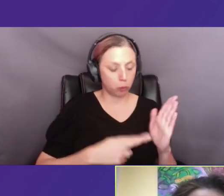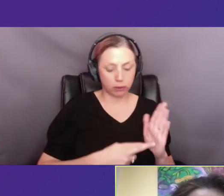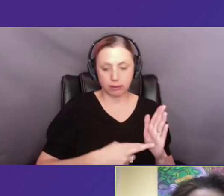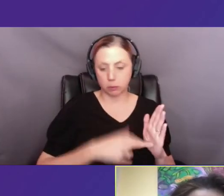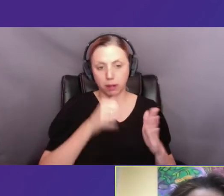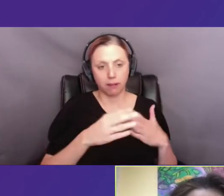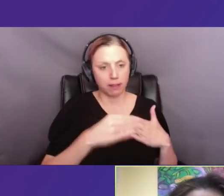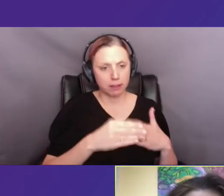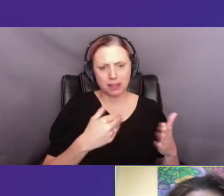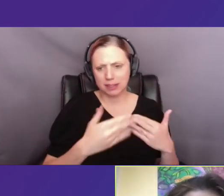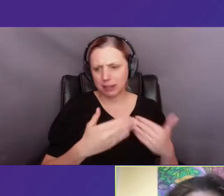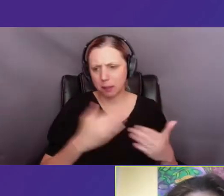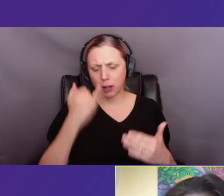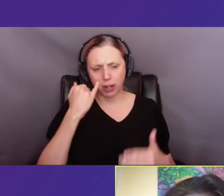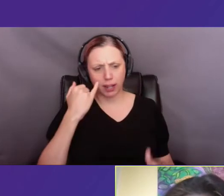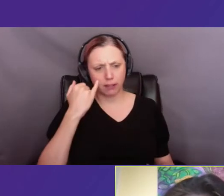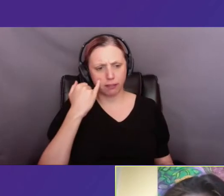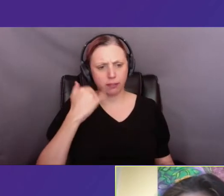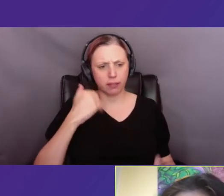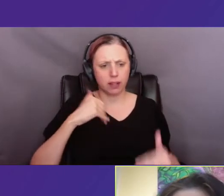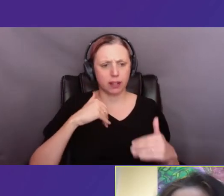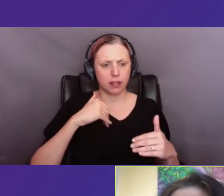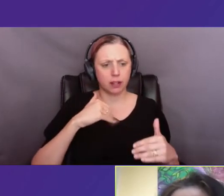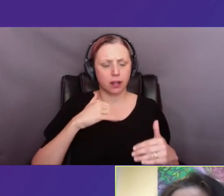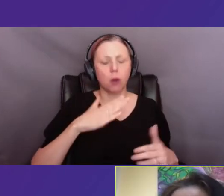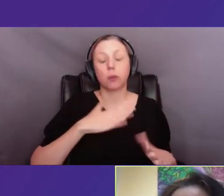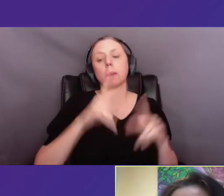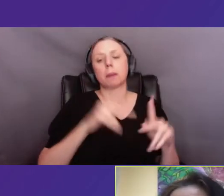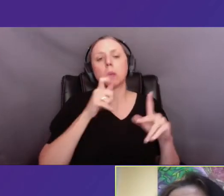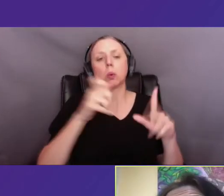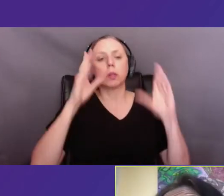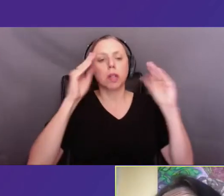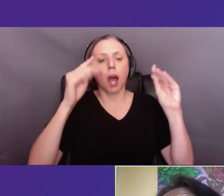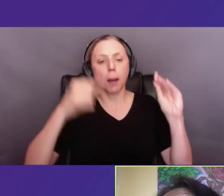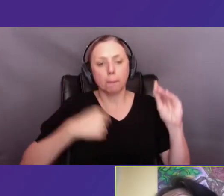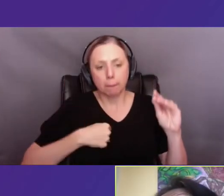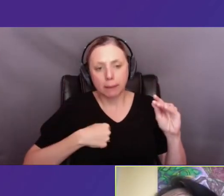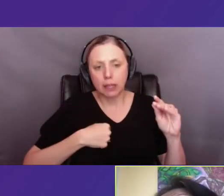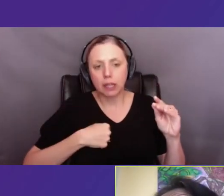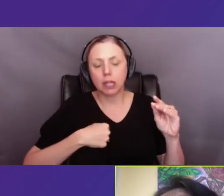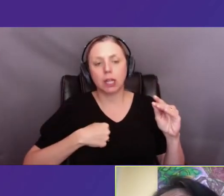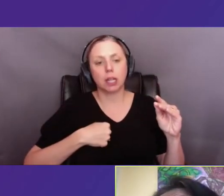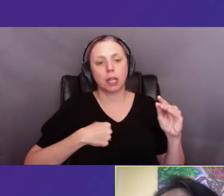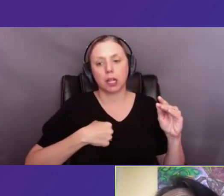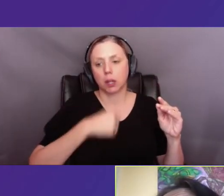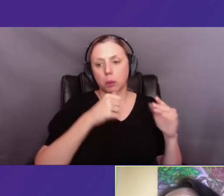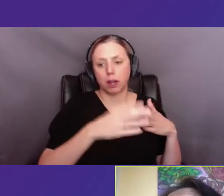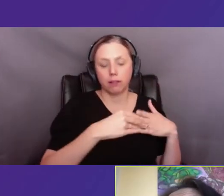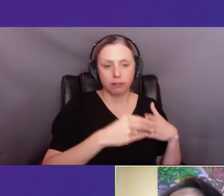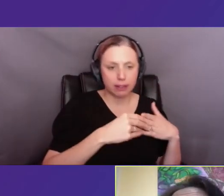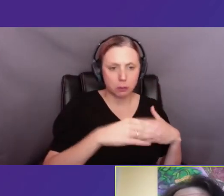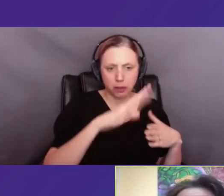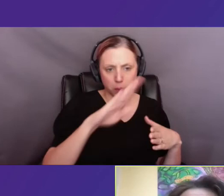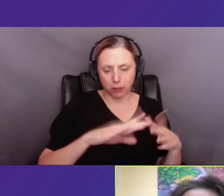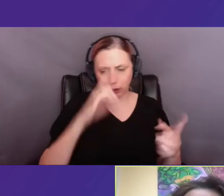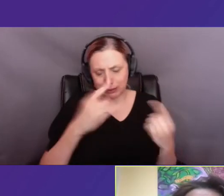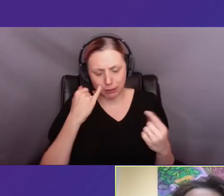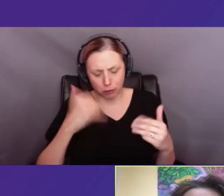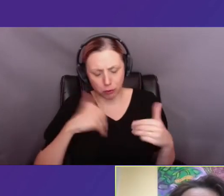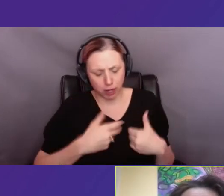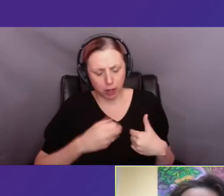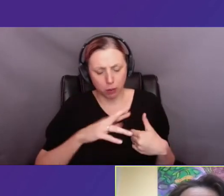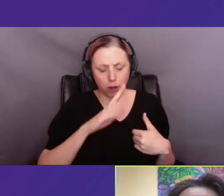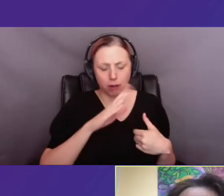they were not going to consider that. So while that felt really hard in some ways, what I learned